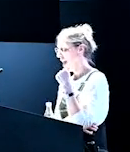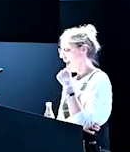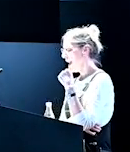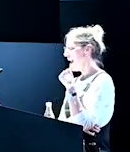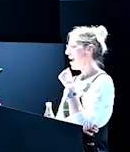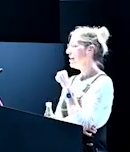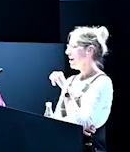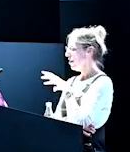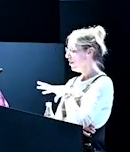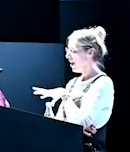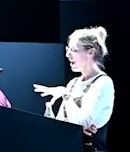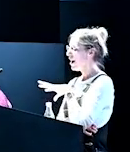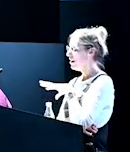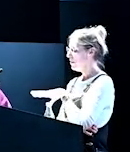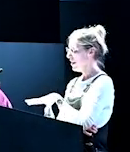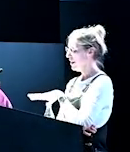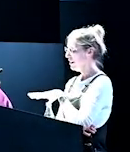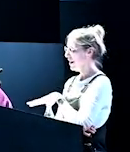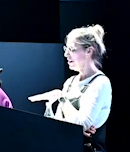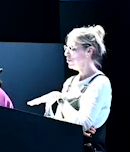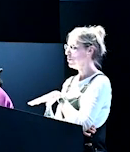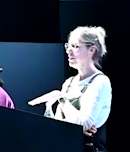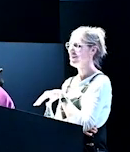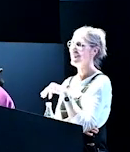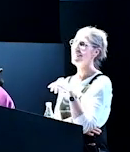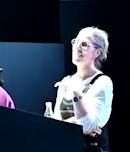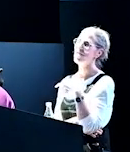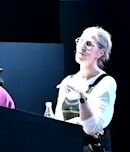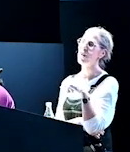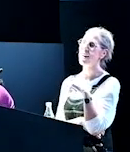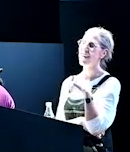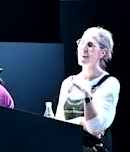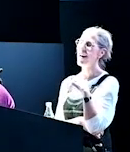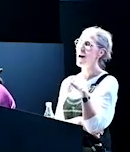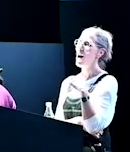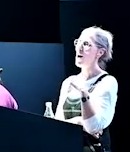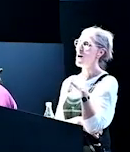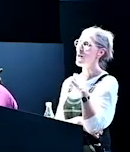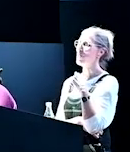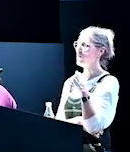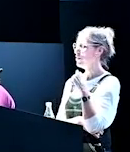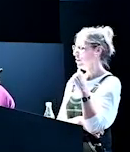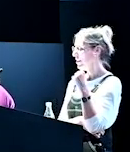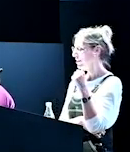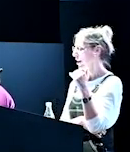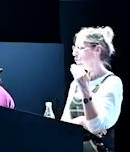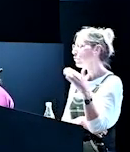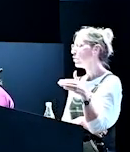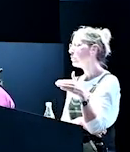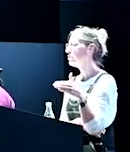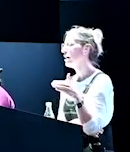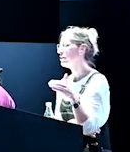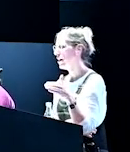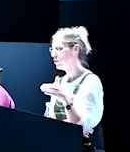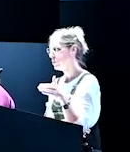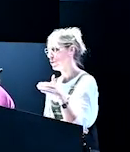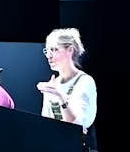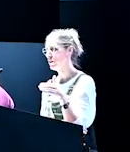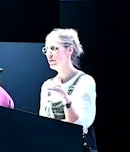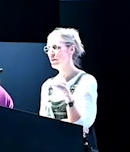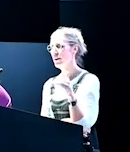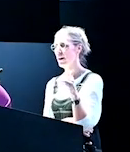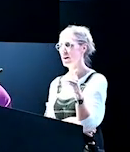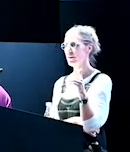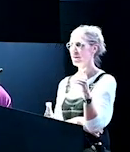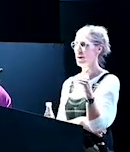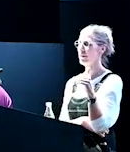Dyslexia, and they are making a lot of noise in the way that they say 40% of